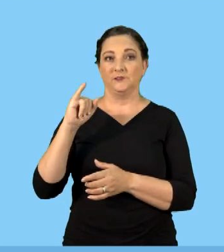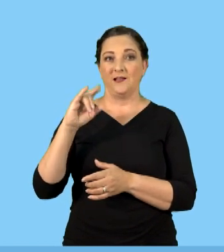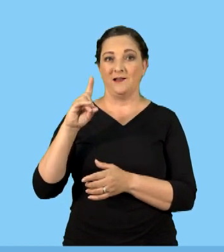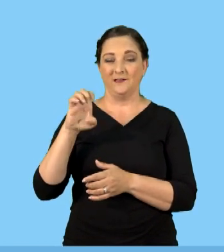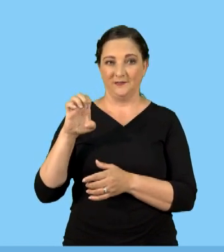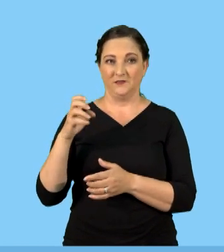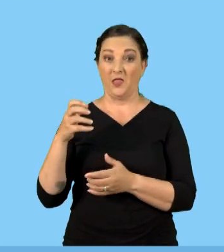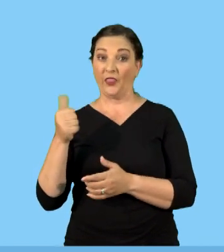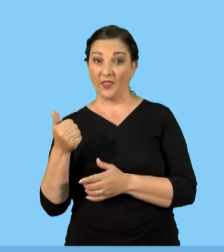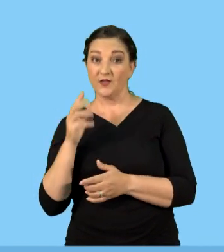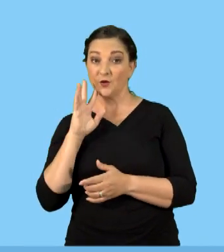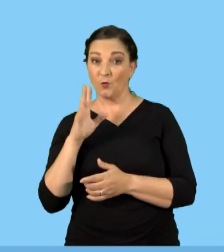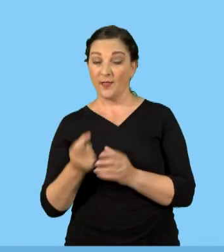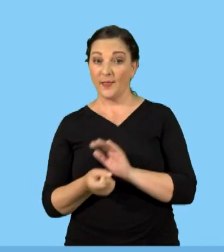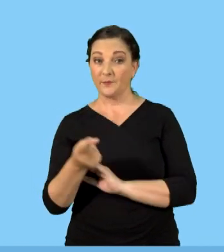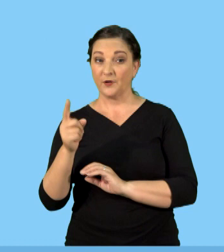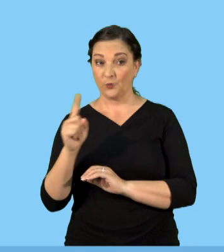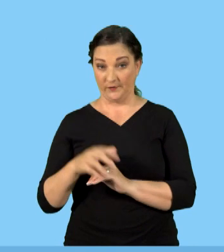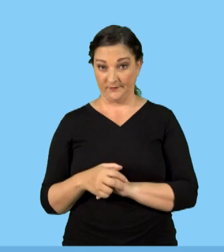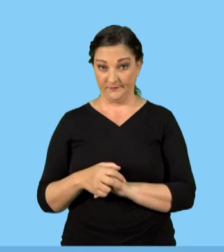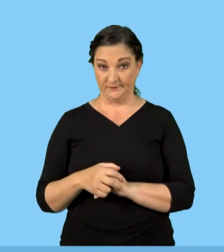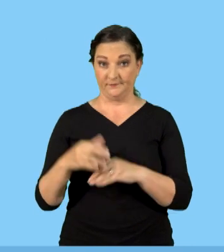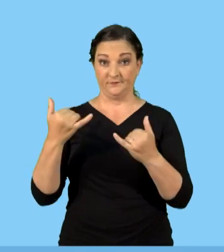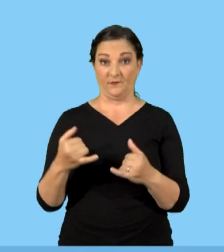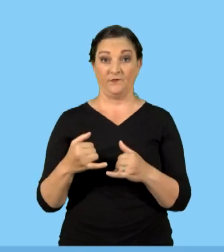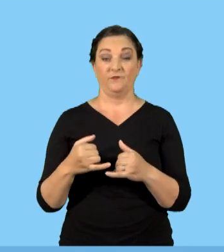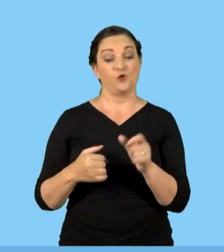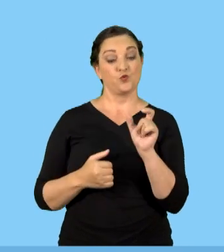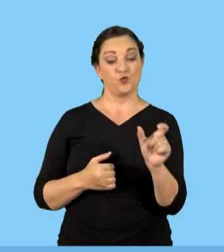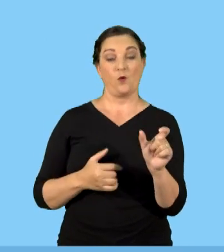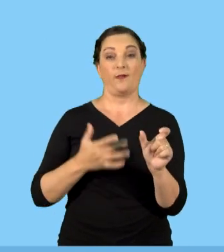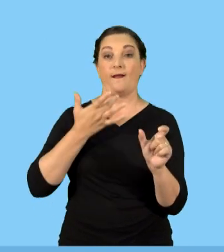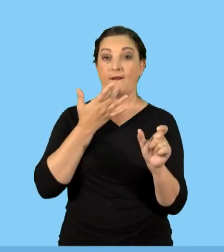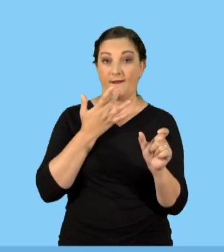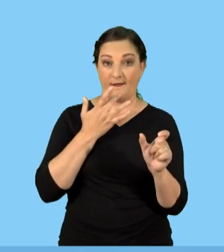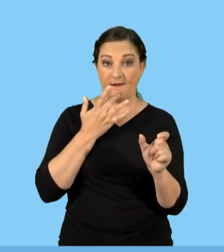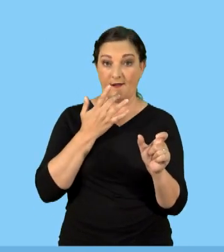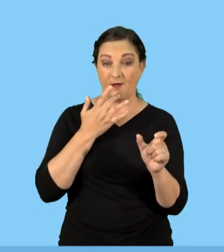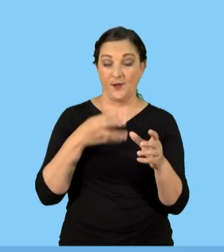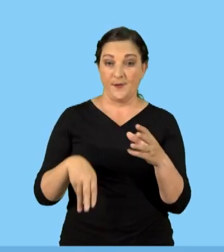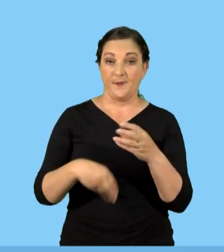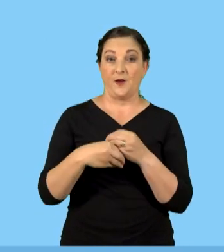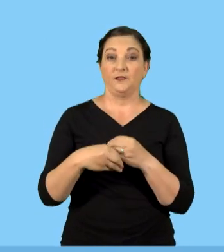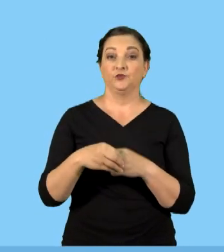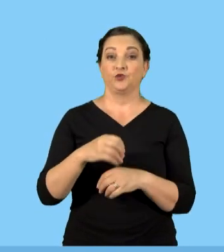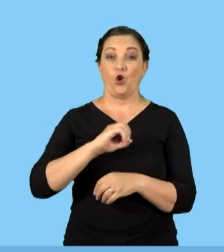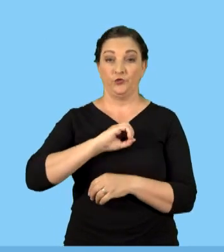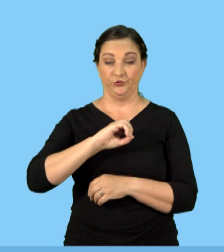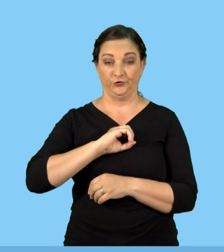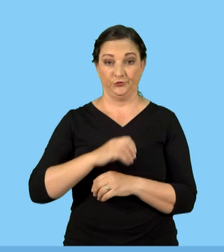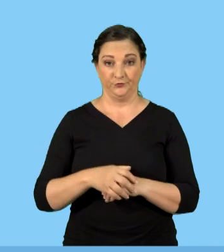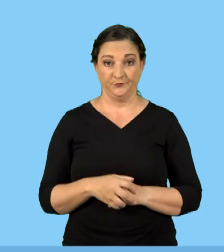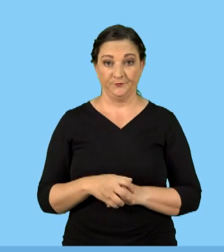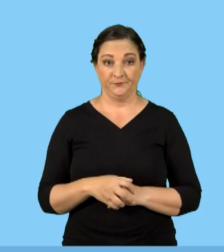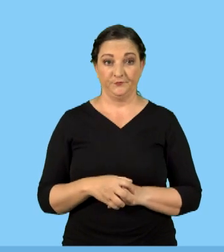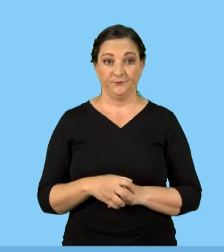the chemical equation for this reaction? We say iron, so this is our weight equation, iron plus